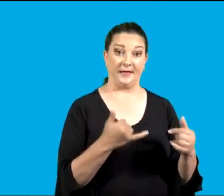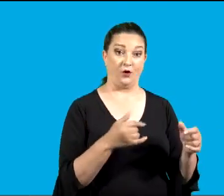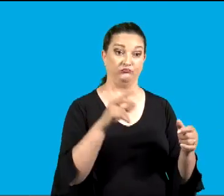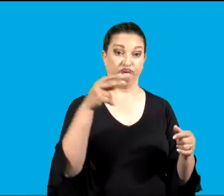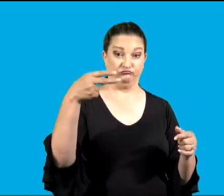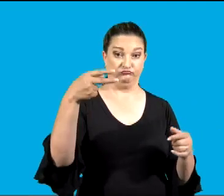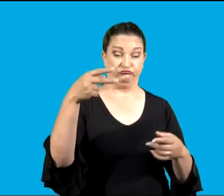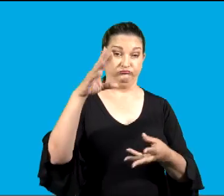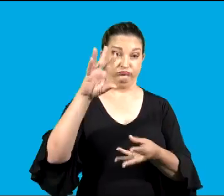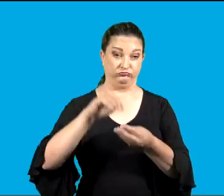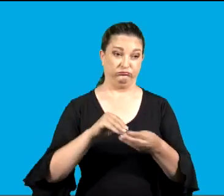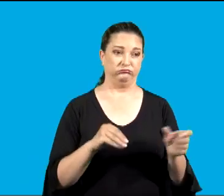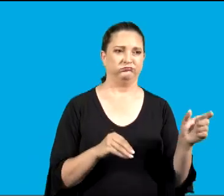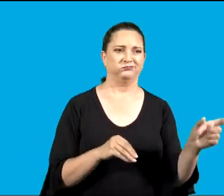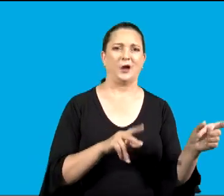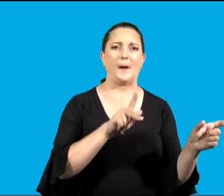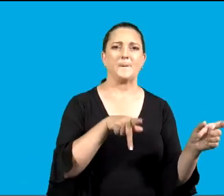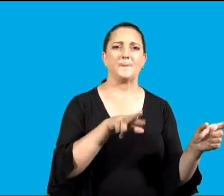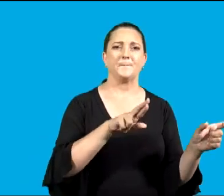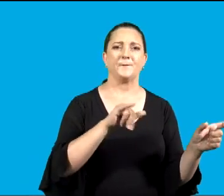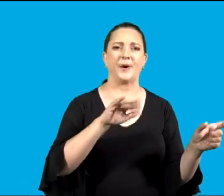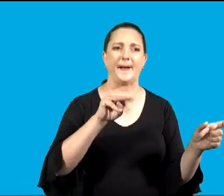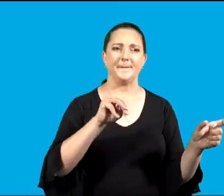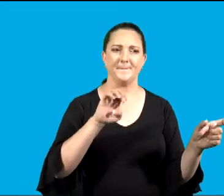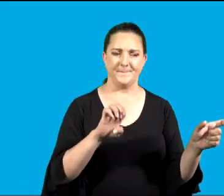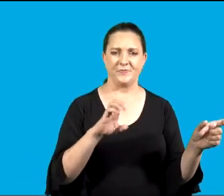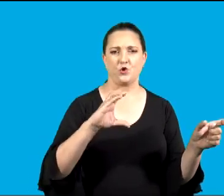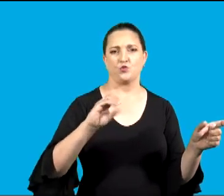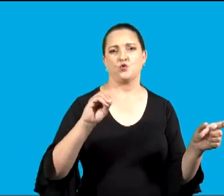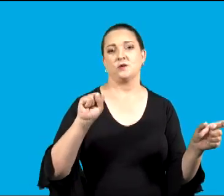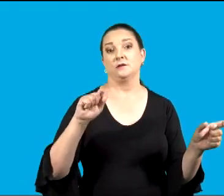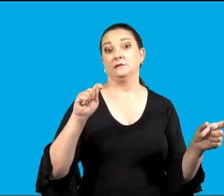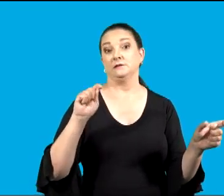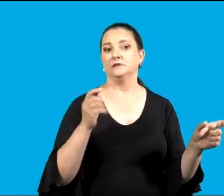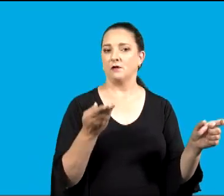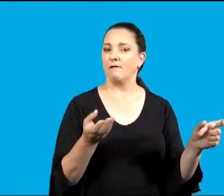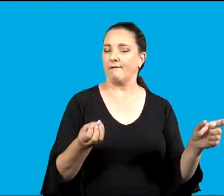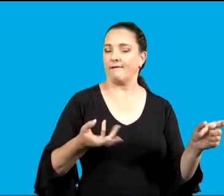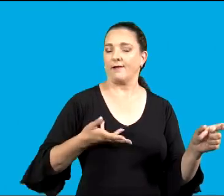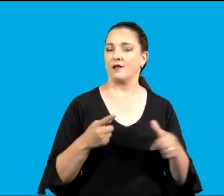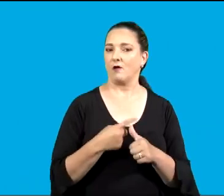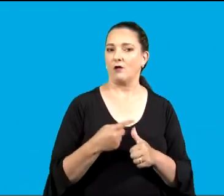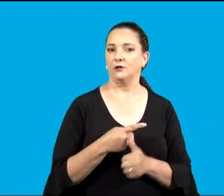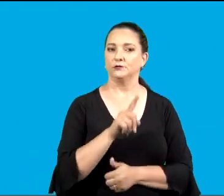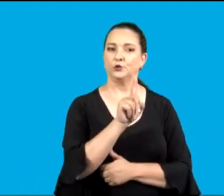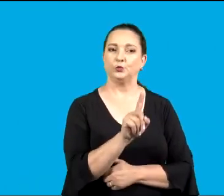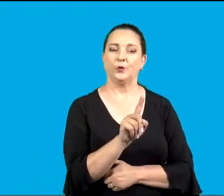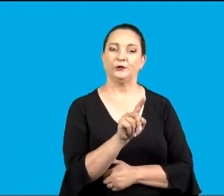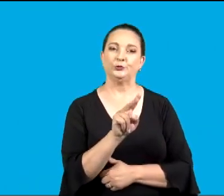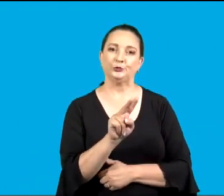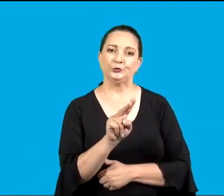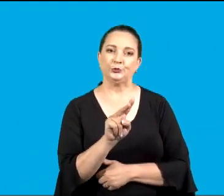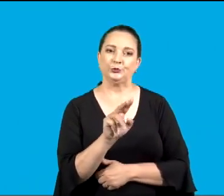prime cost. And to get prime cost, I'm just going to add those two amounts, which will give me